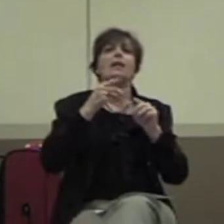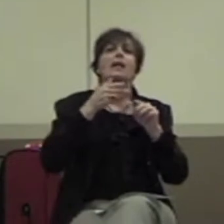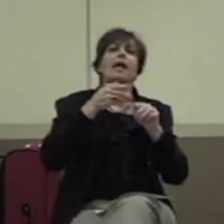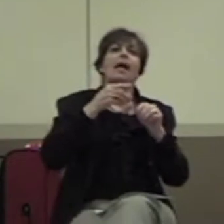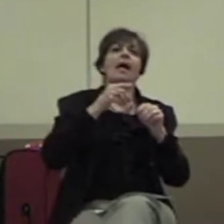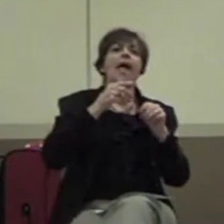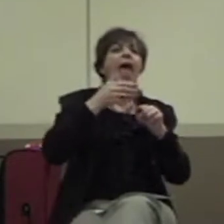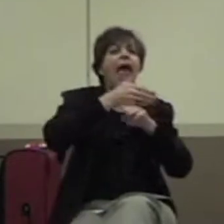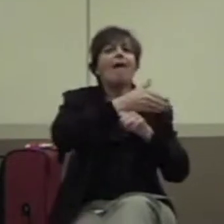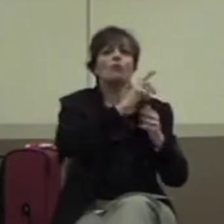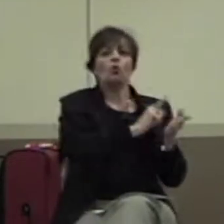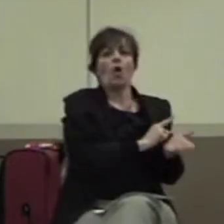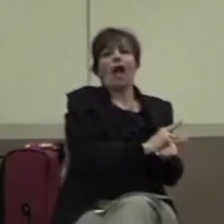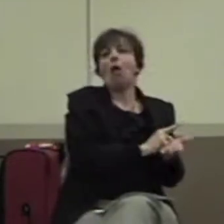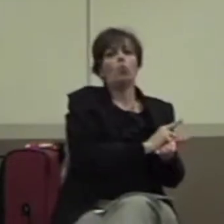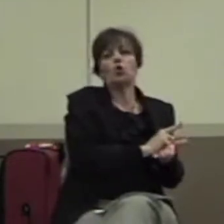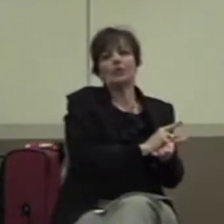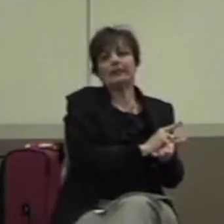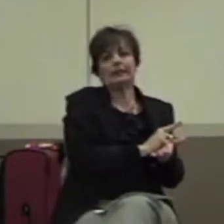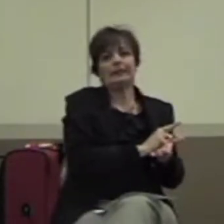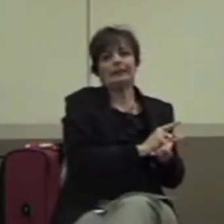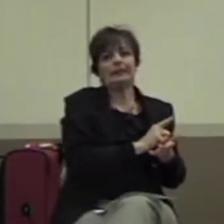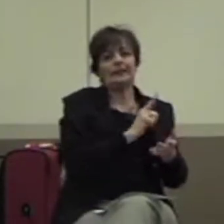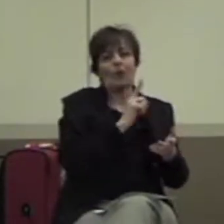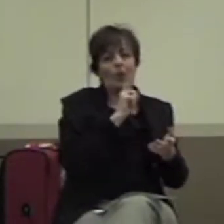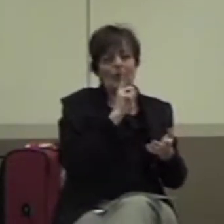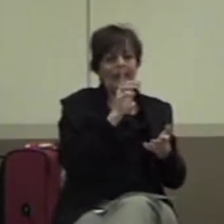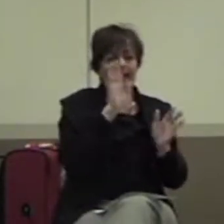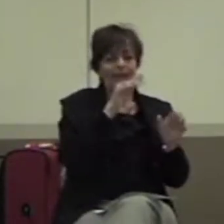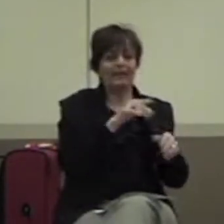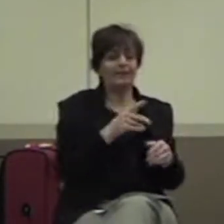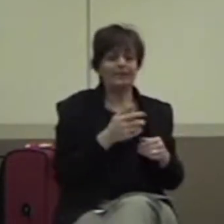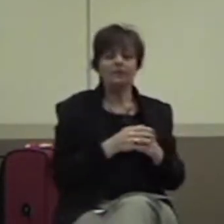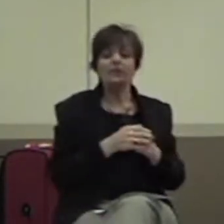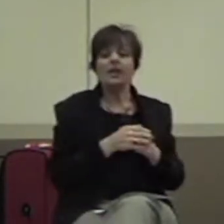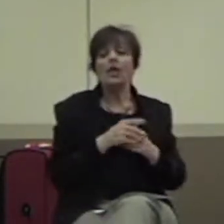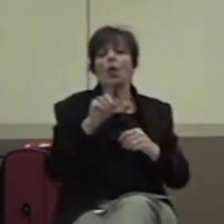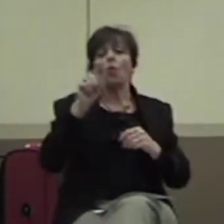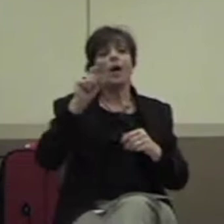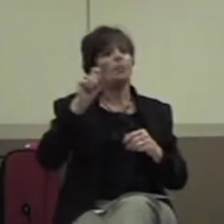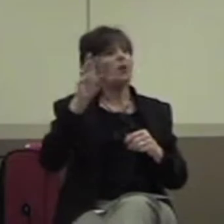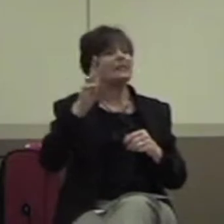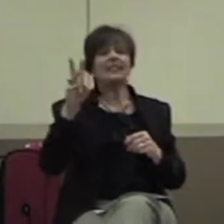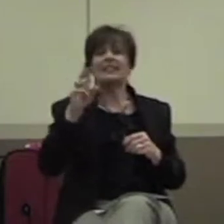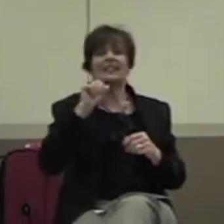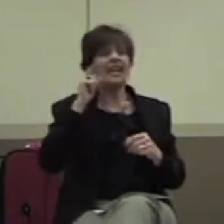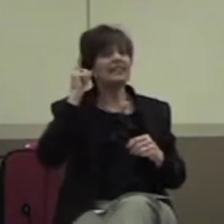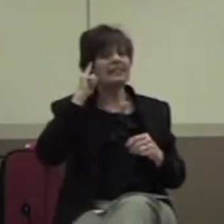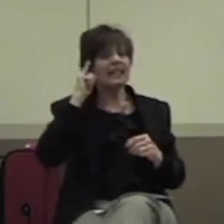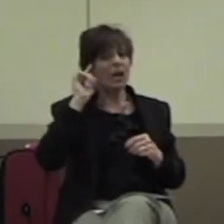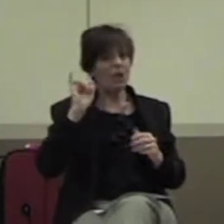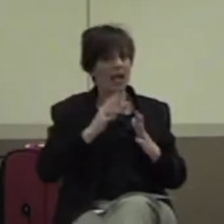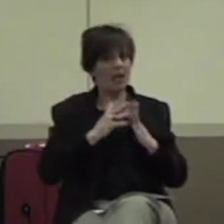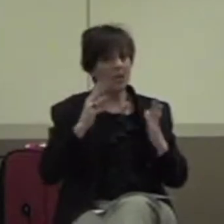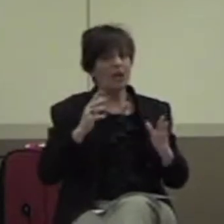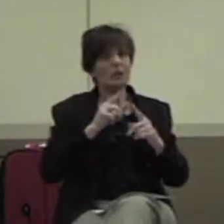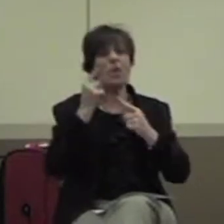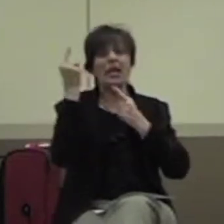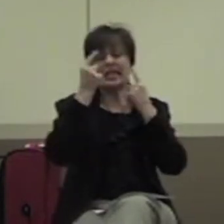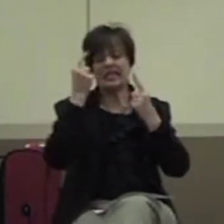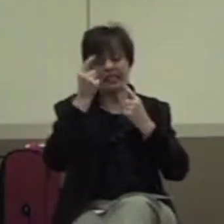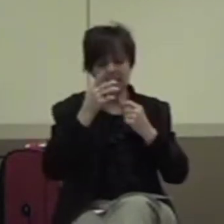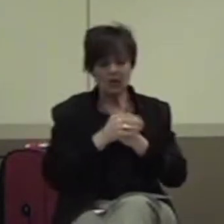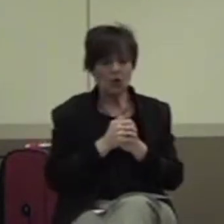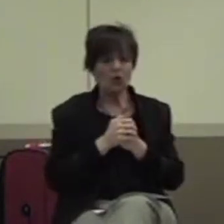the hours, and it didn't really.